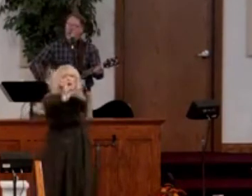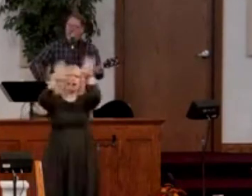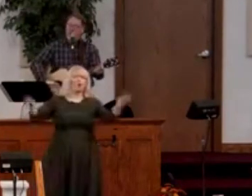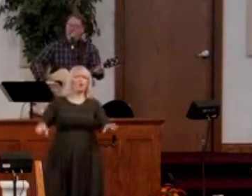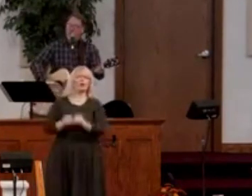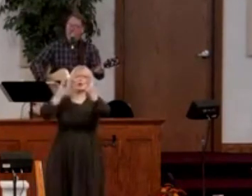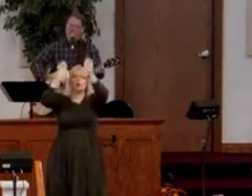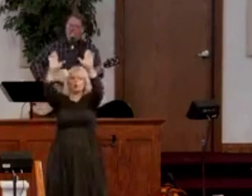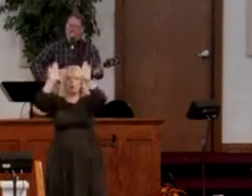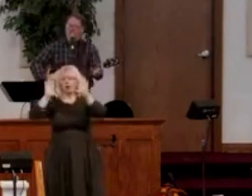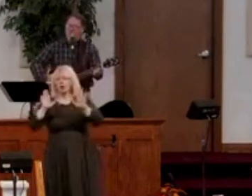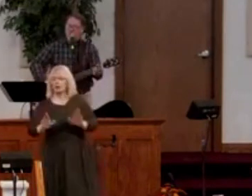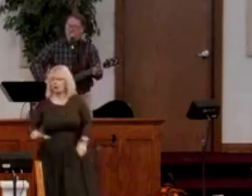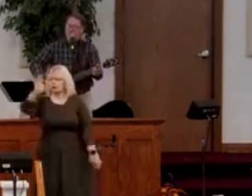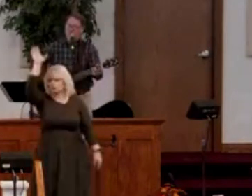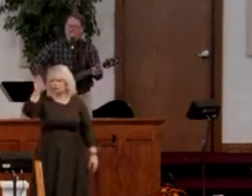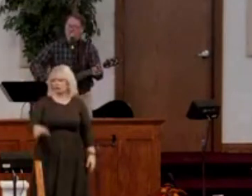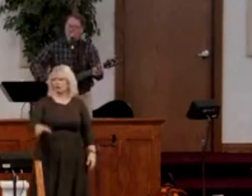Oh, the